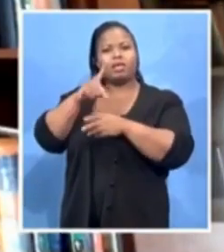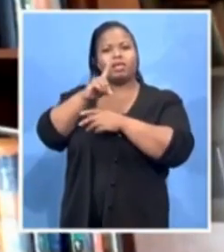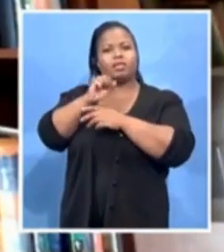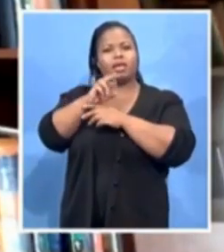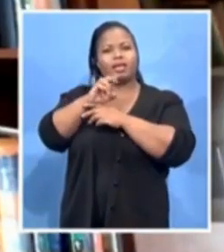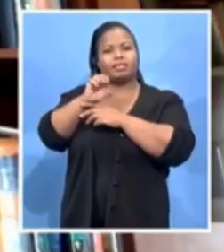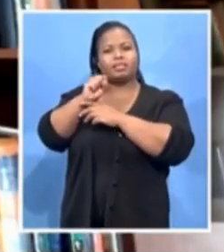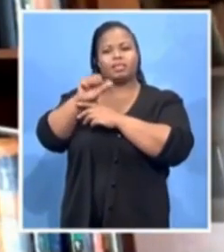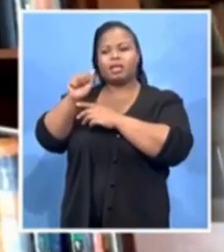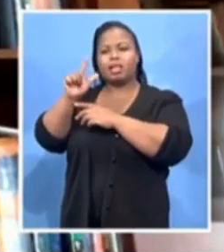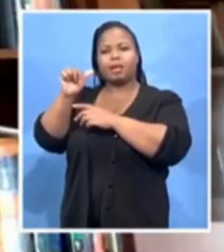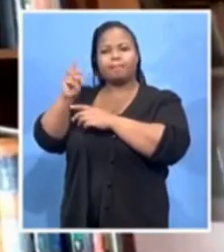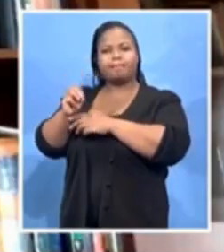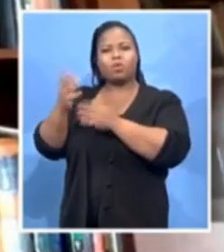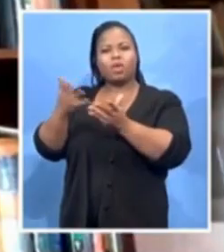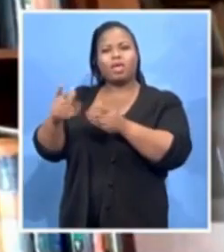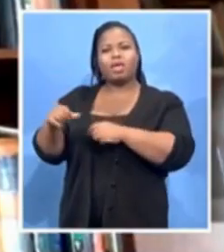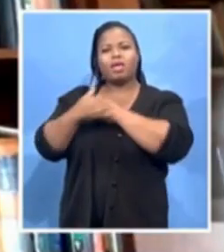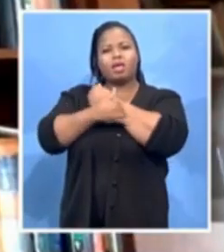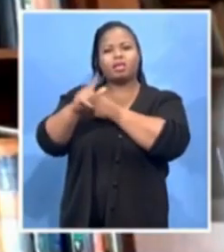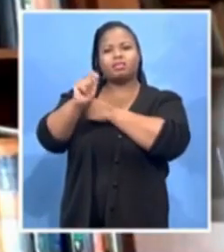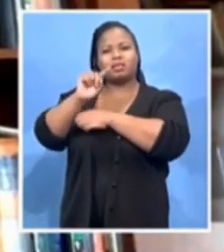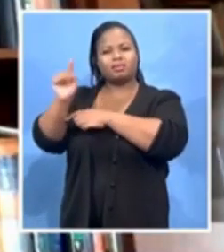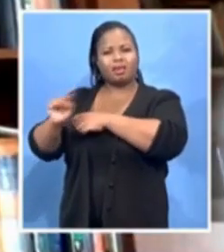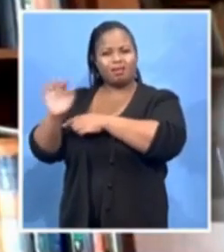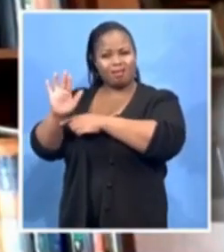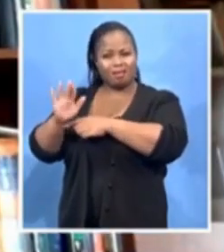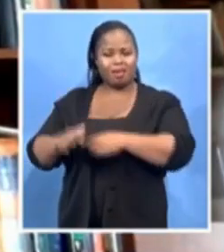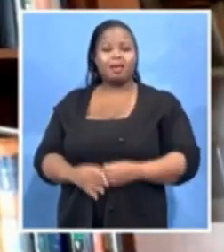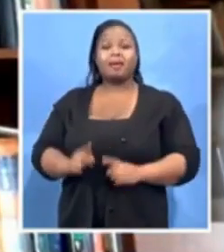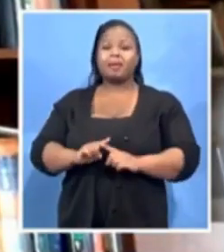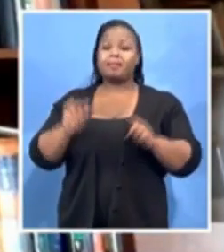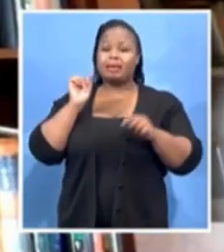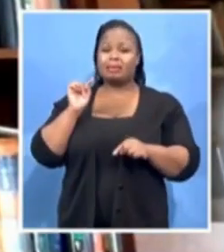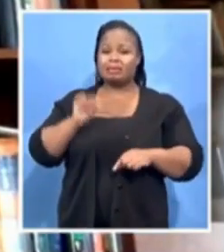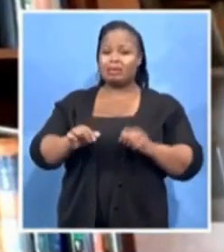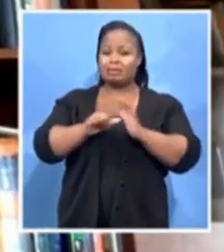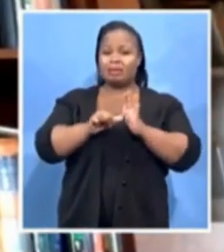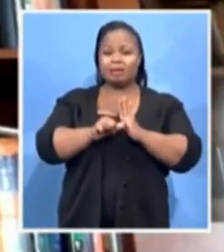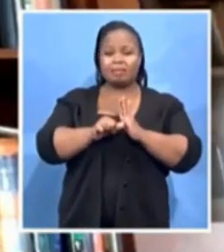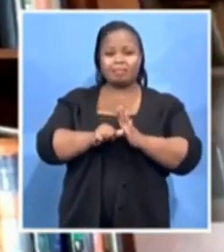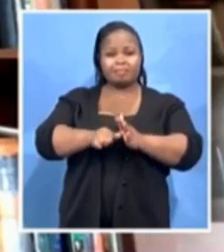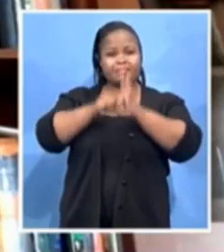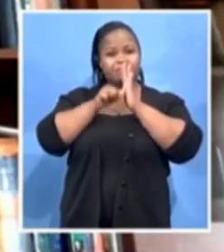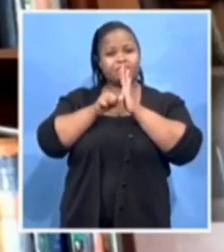is critical at that time that the colonialists have started